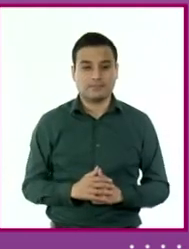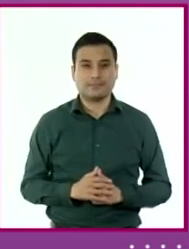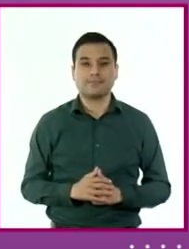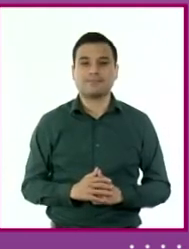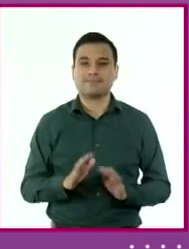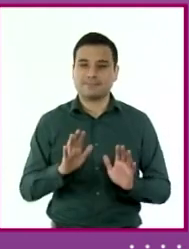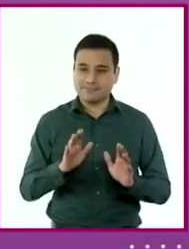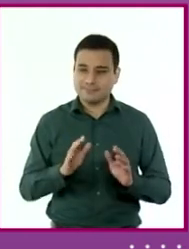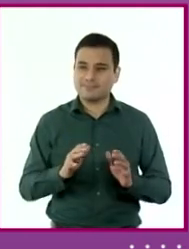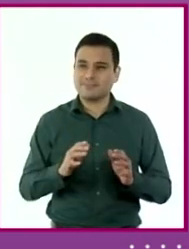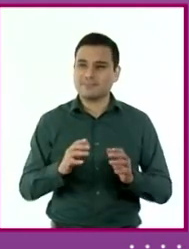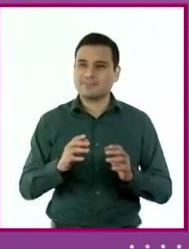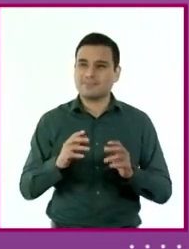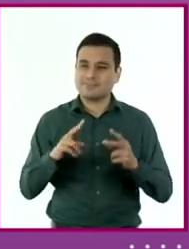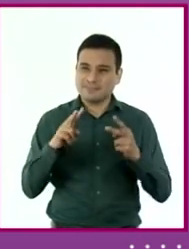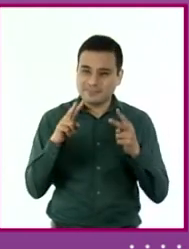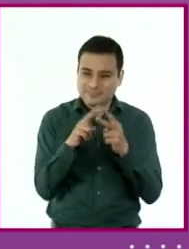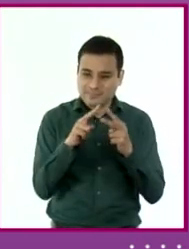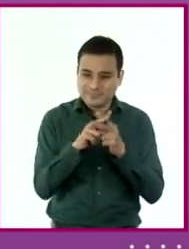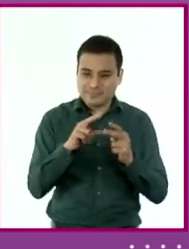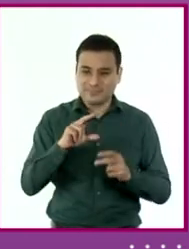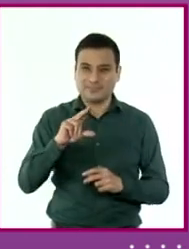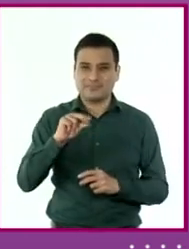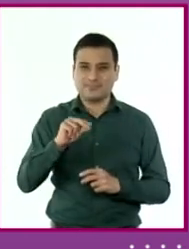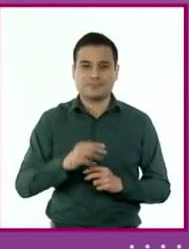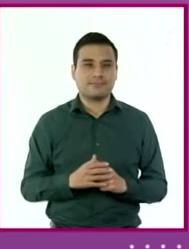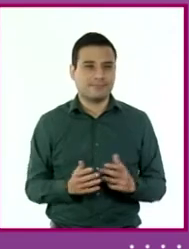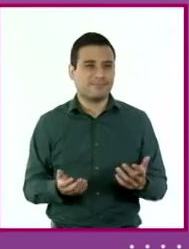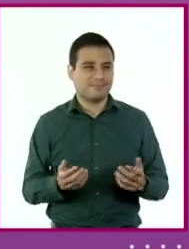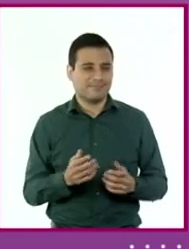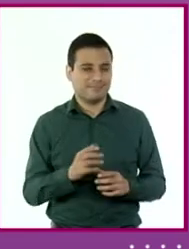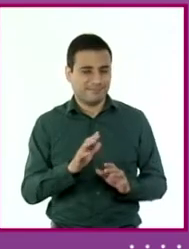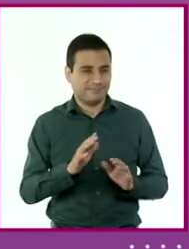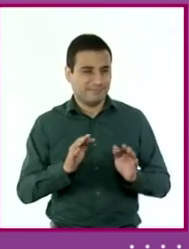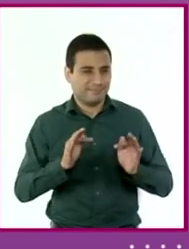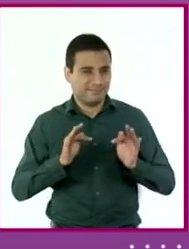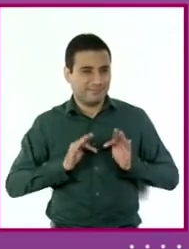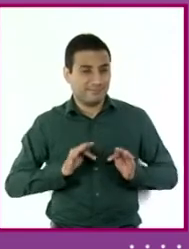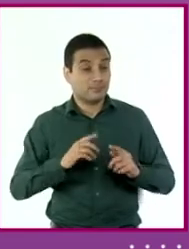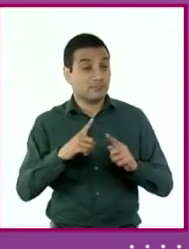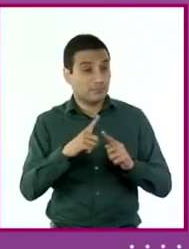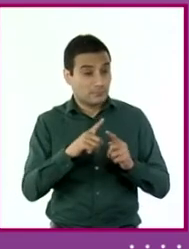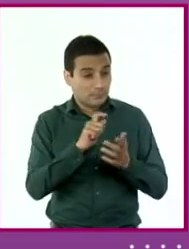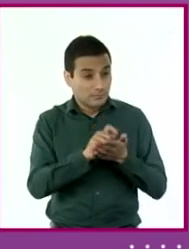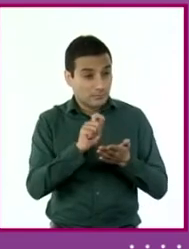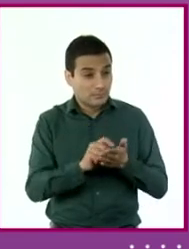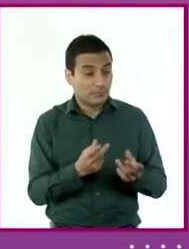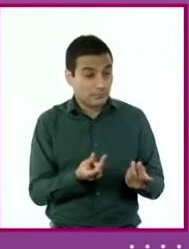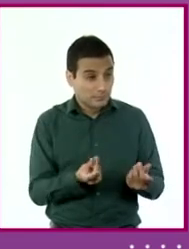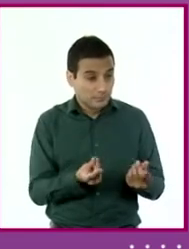Muchachos, no empiecen a pelear. Sí, Ángel. Mejor apresúrate a hacer la tarea.